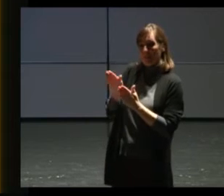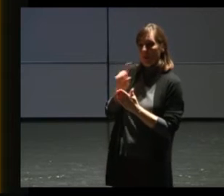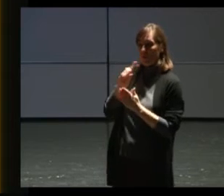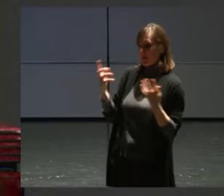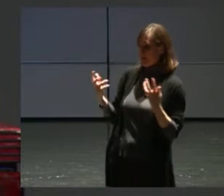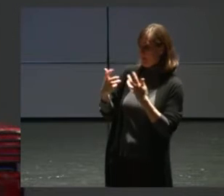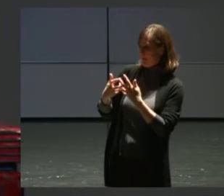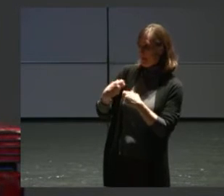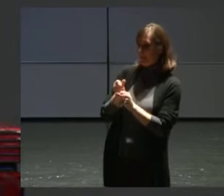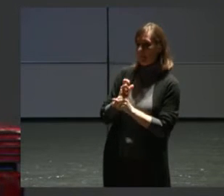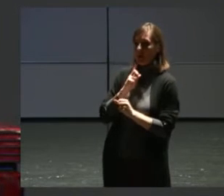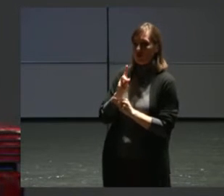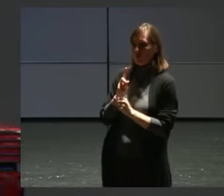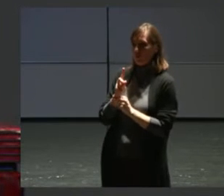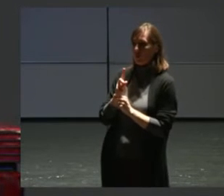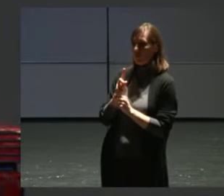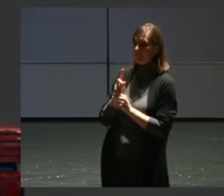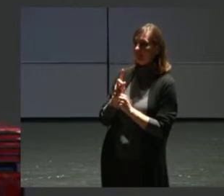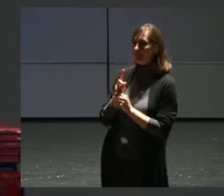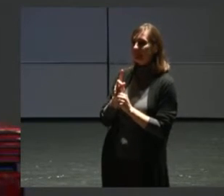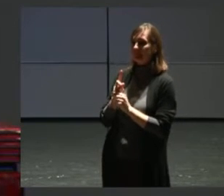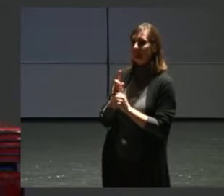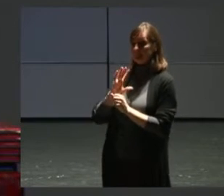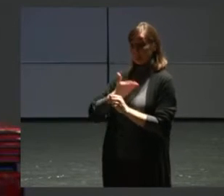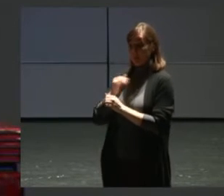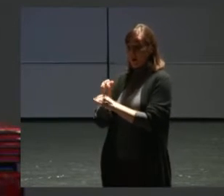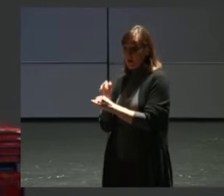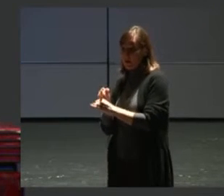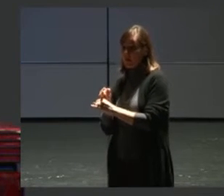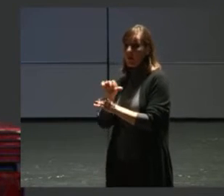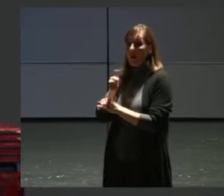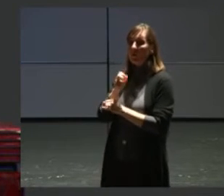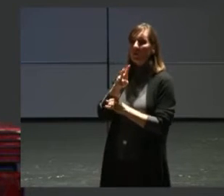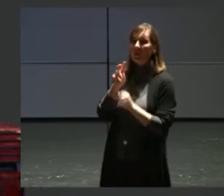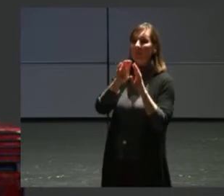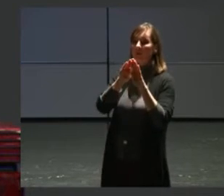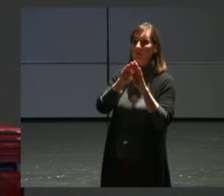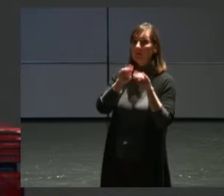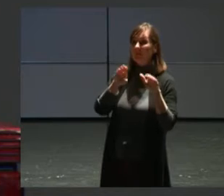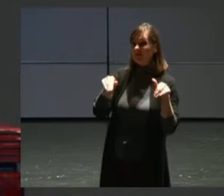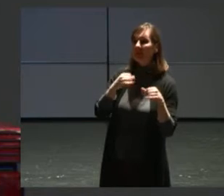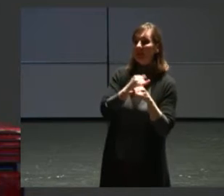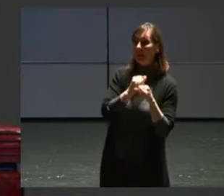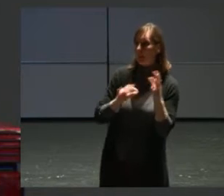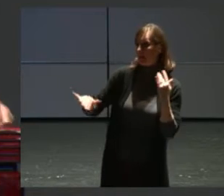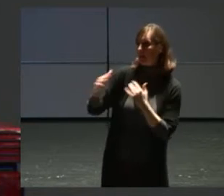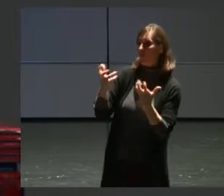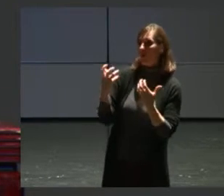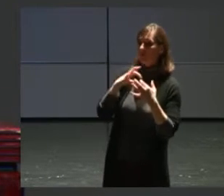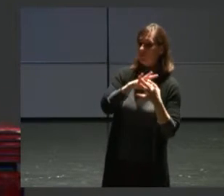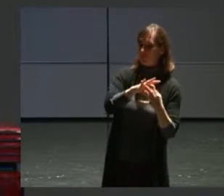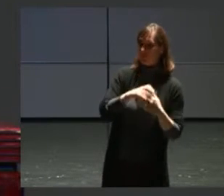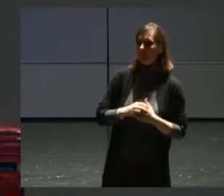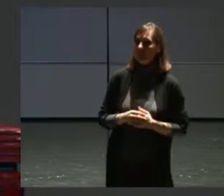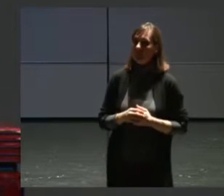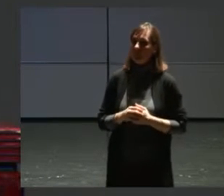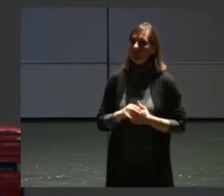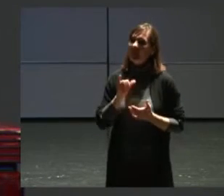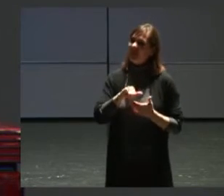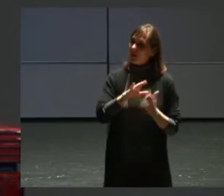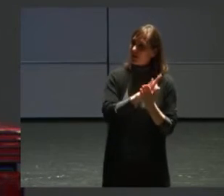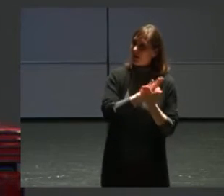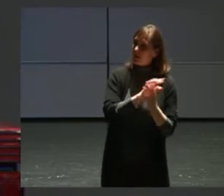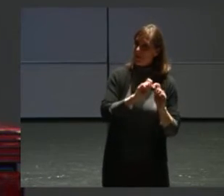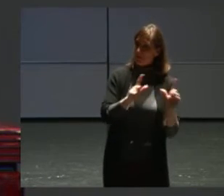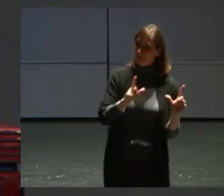that we line up across our campus and all the campuses across the system. I'm going to come back to the point of that document in a moment. There's